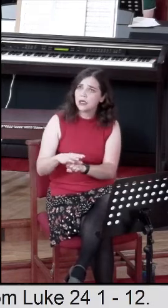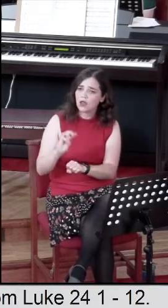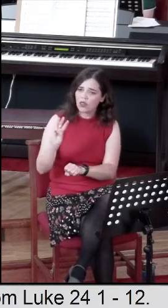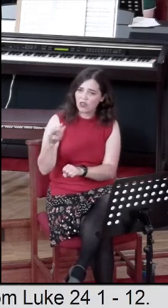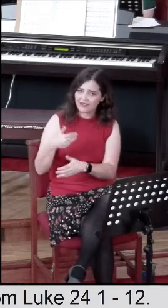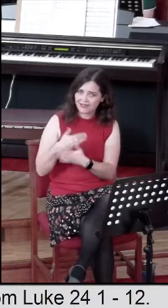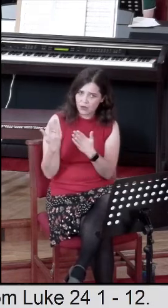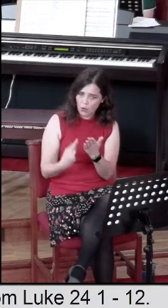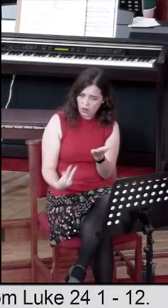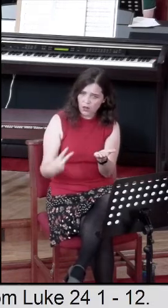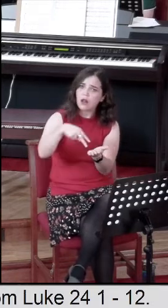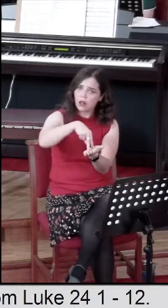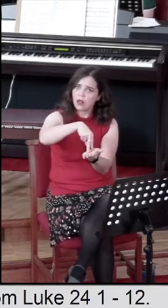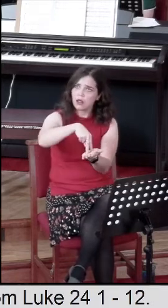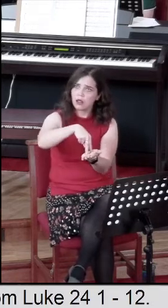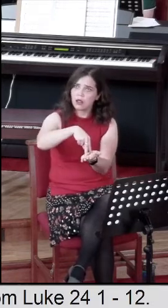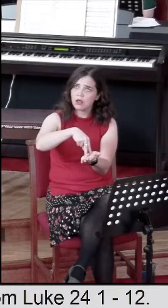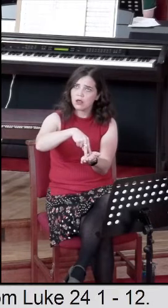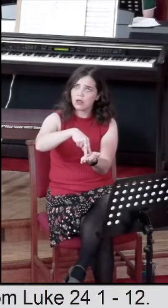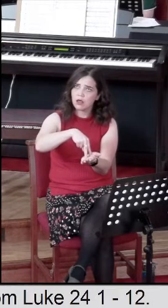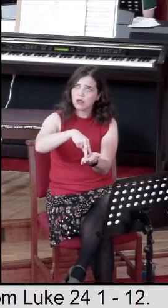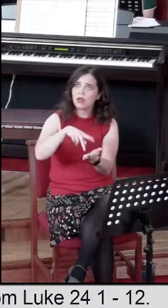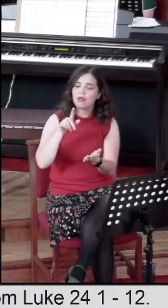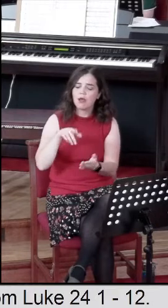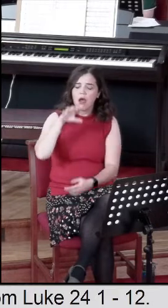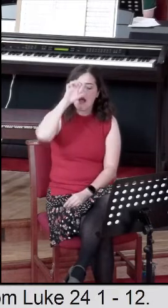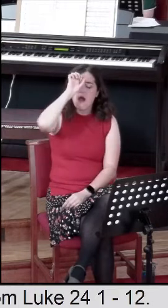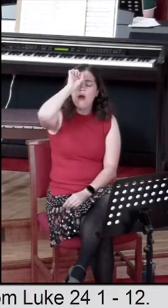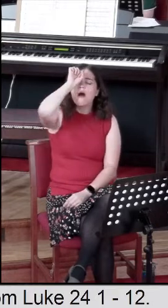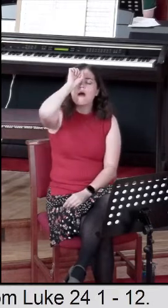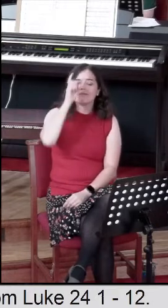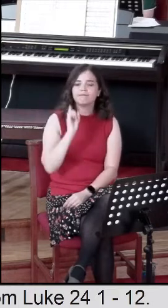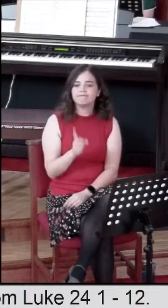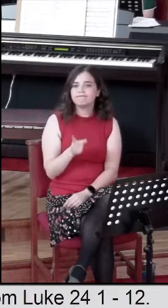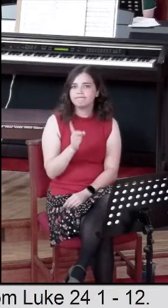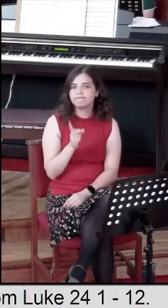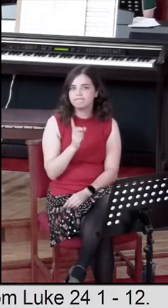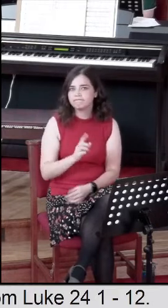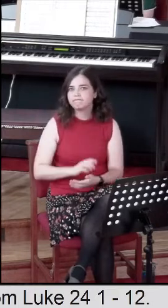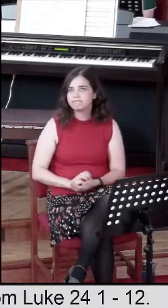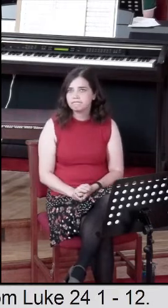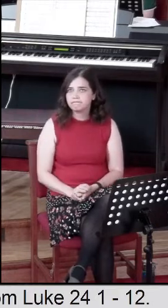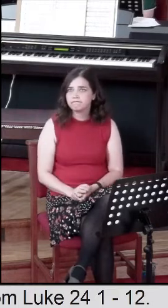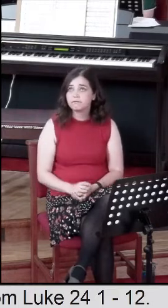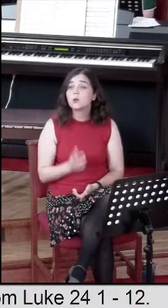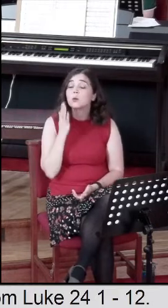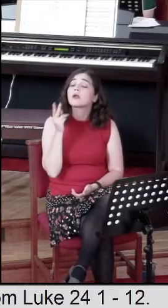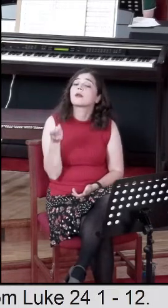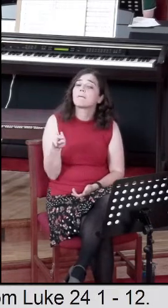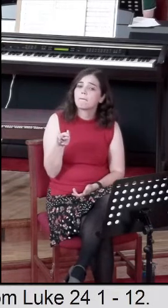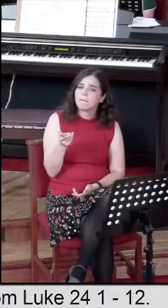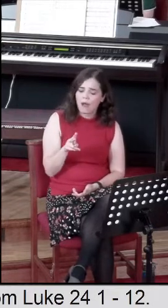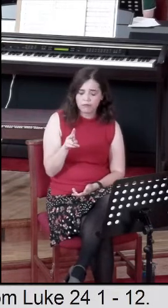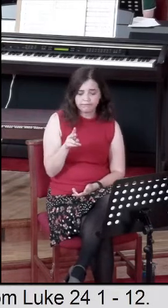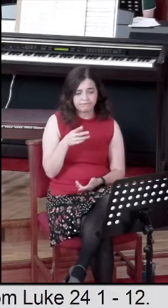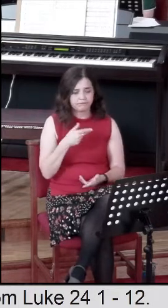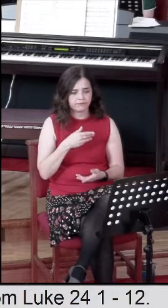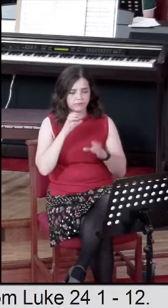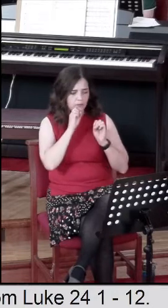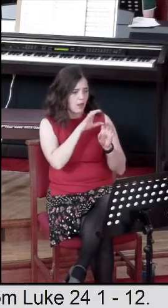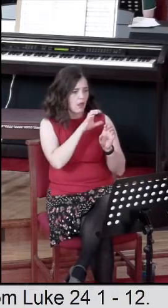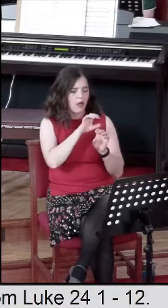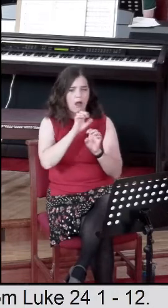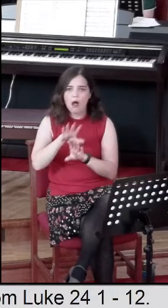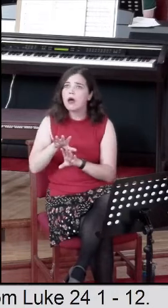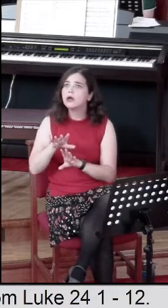be raised again.' Then they remembered his words. When they came back from the tomb, they told all these things